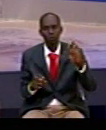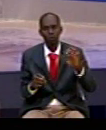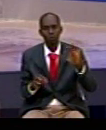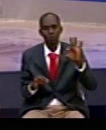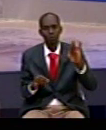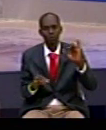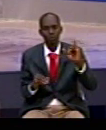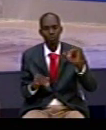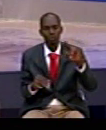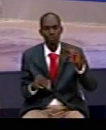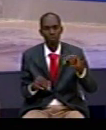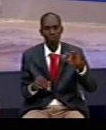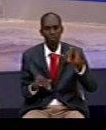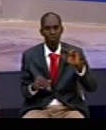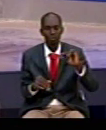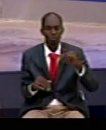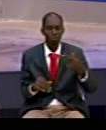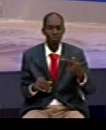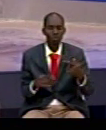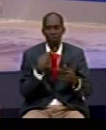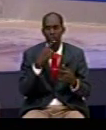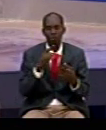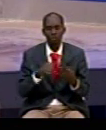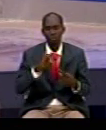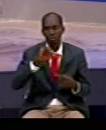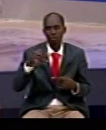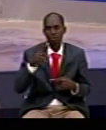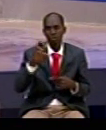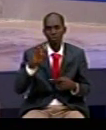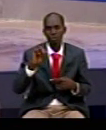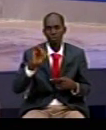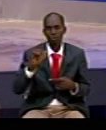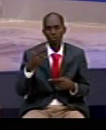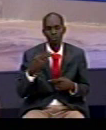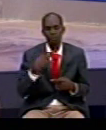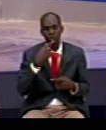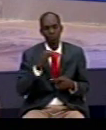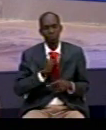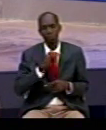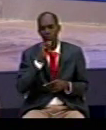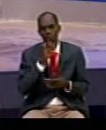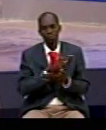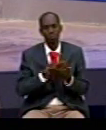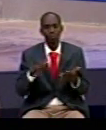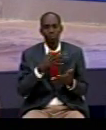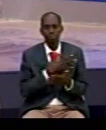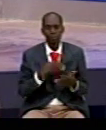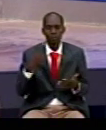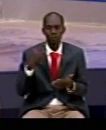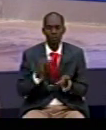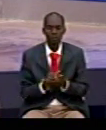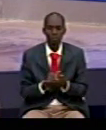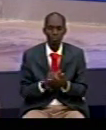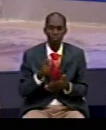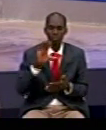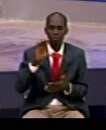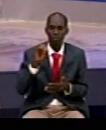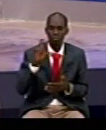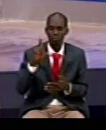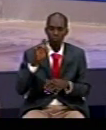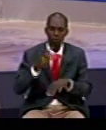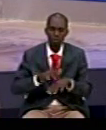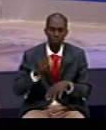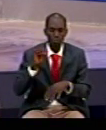He said, I'm unclean. And then the life cold touched him, and all that was taken away. Tonight,